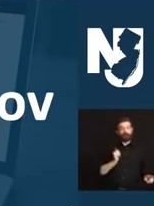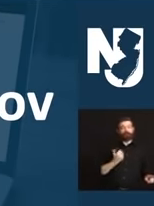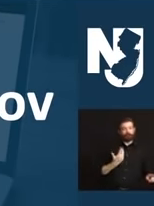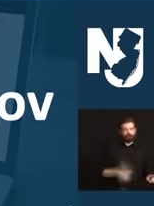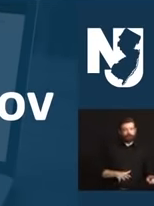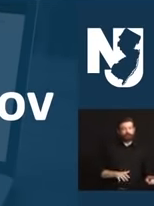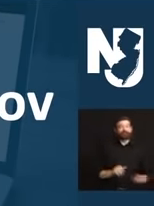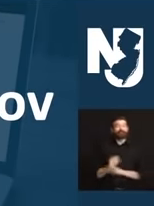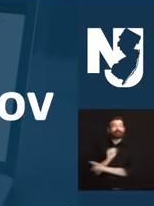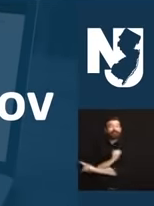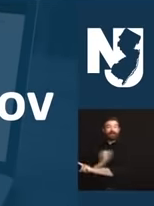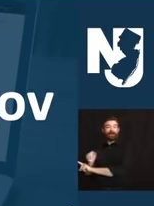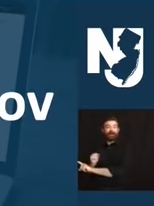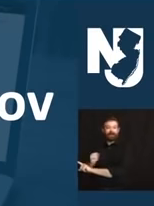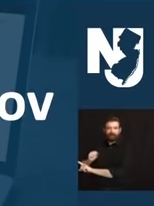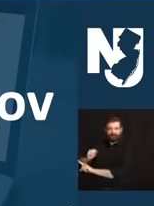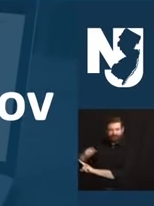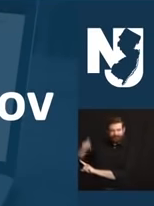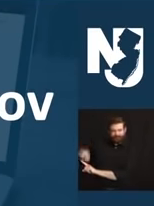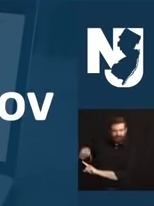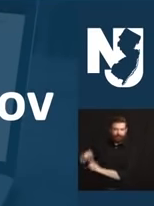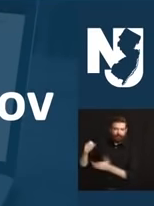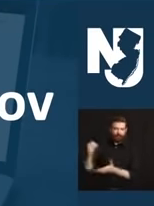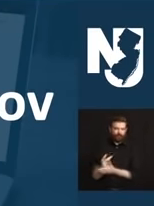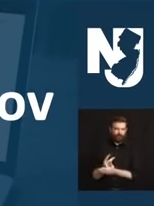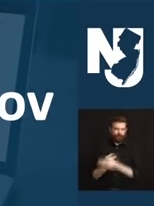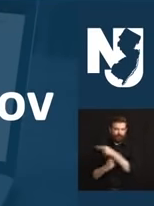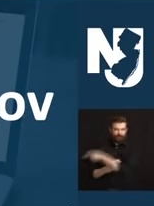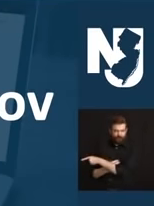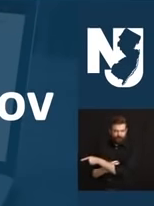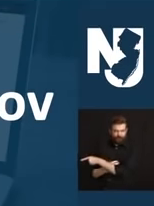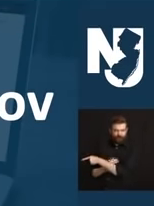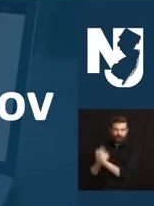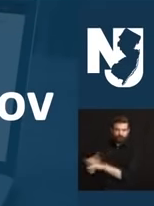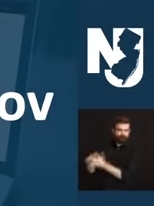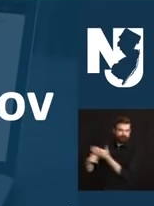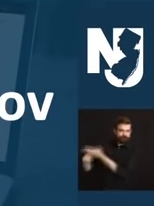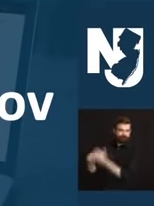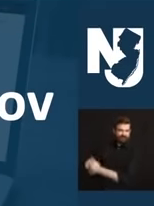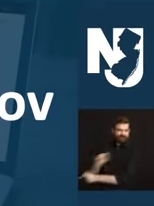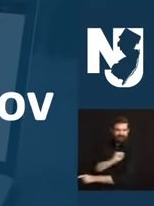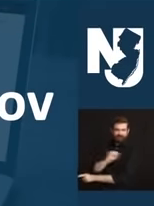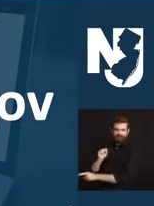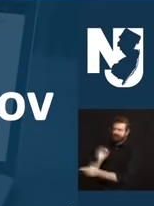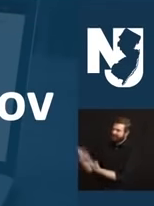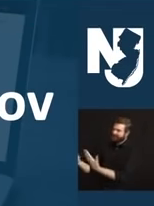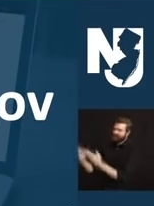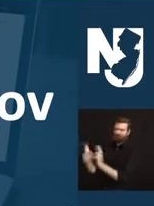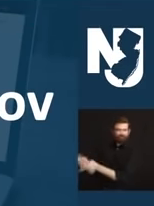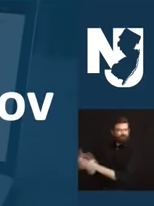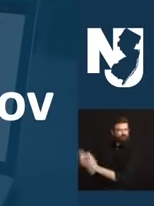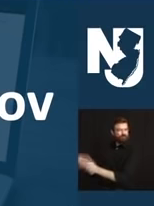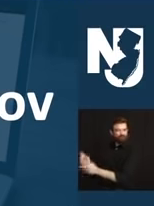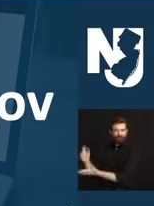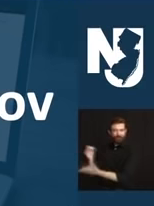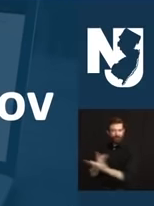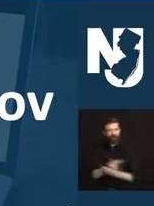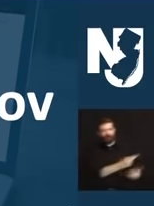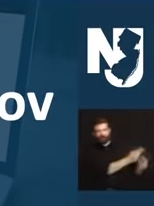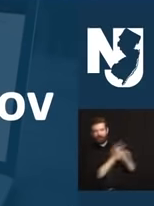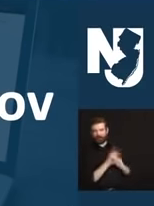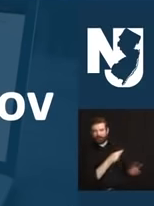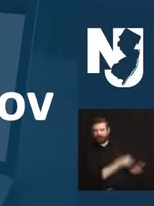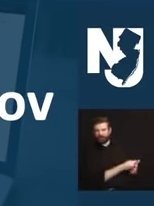now of the essence. I care about how we are going to provide relief for our seniors and middle-class